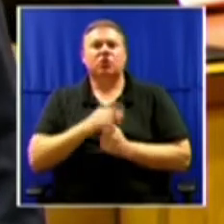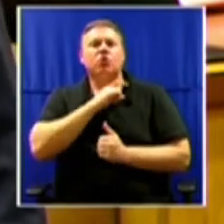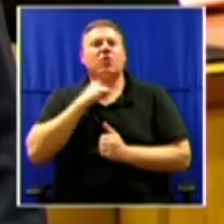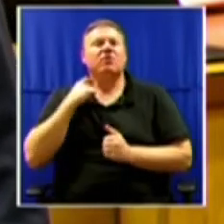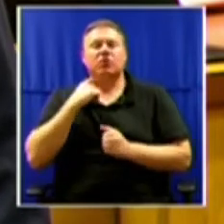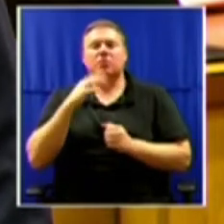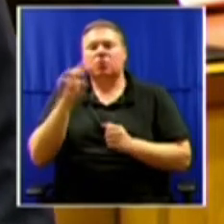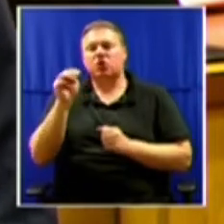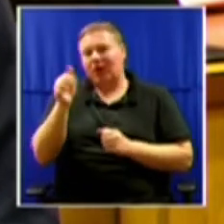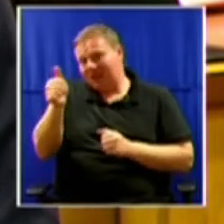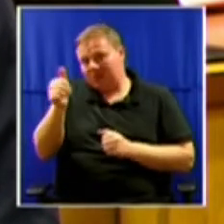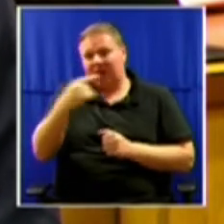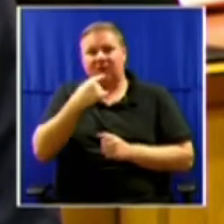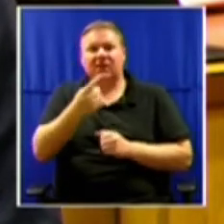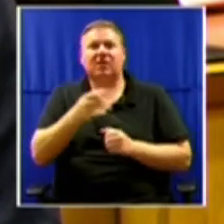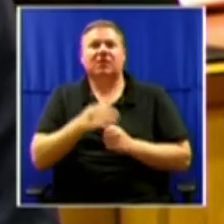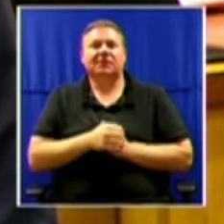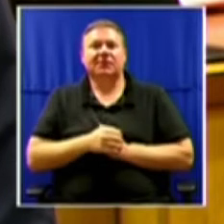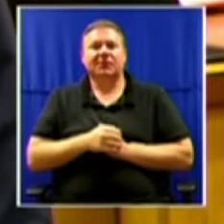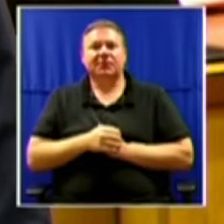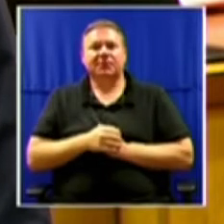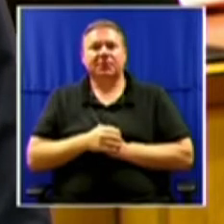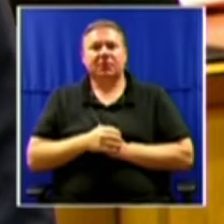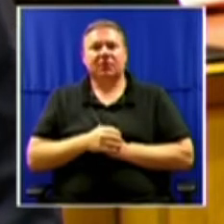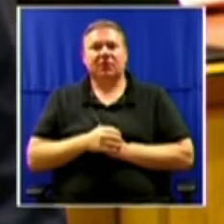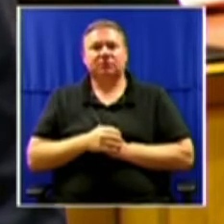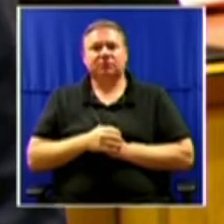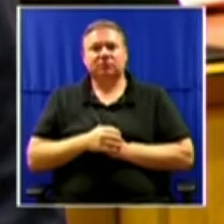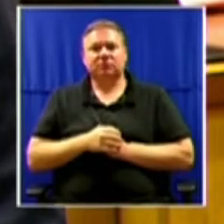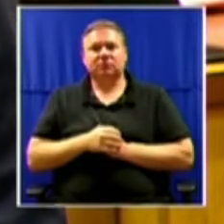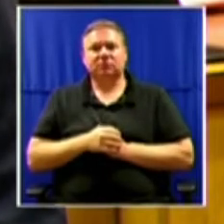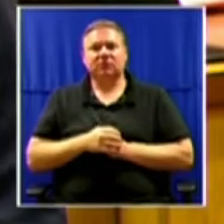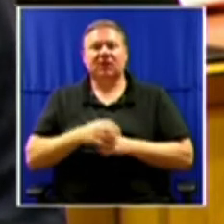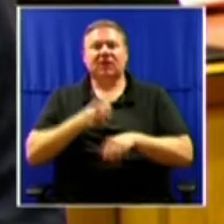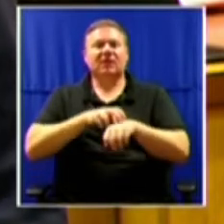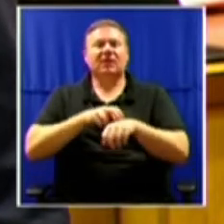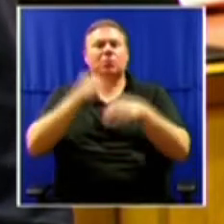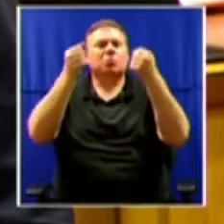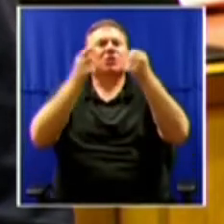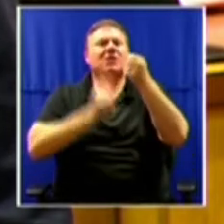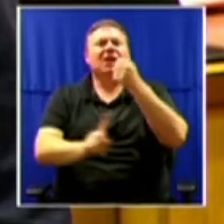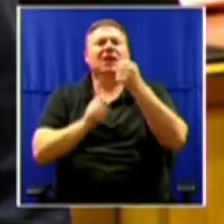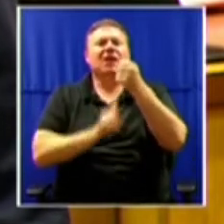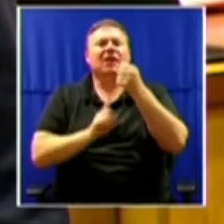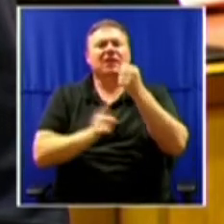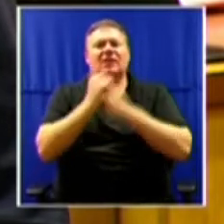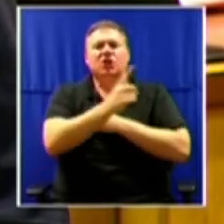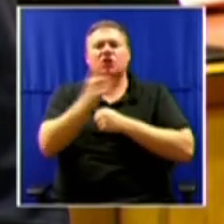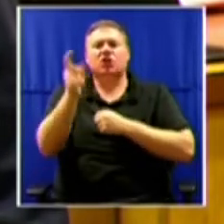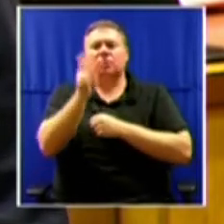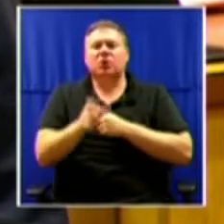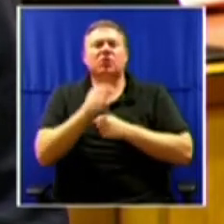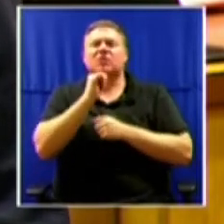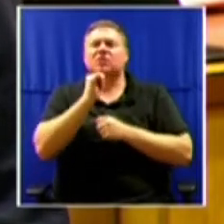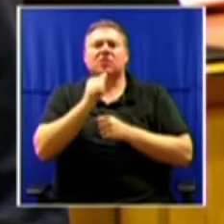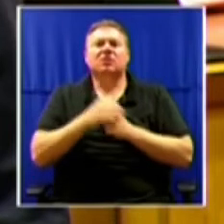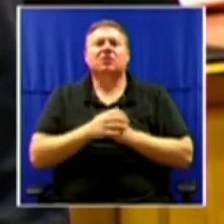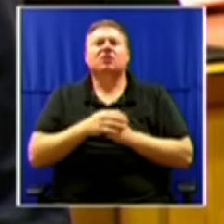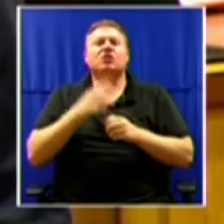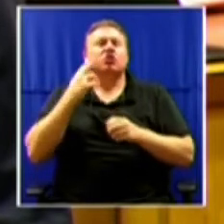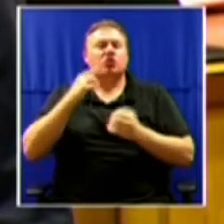said, should be sentenced to a period of incarceration. The debate should be on the reduction of